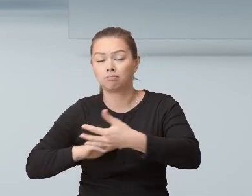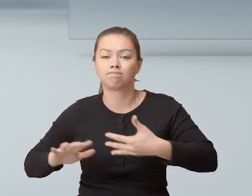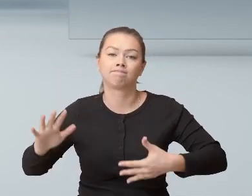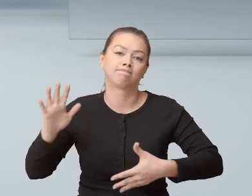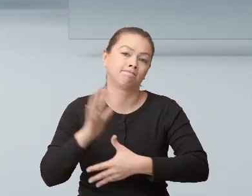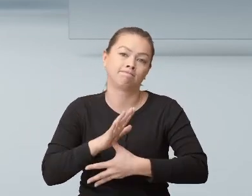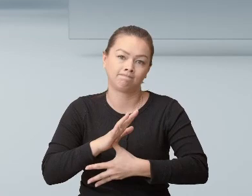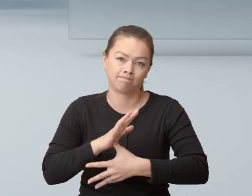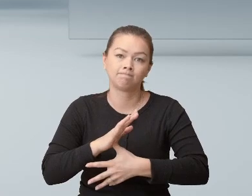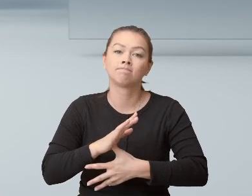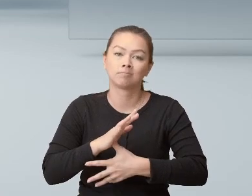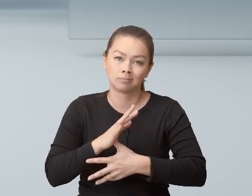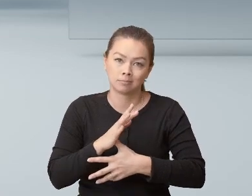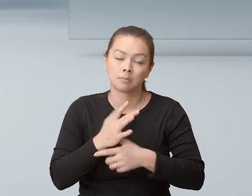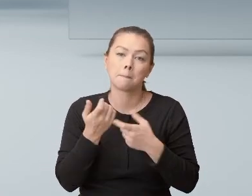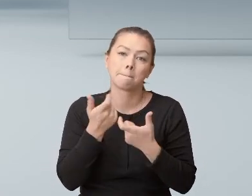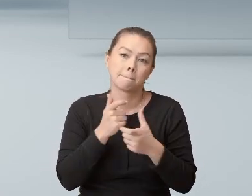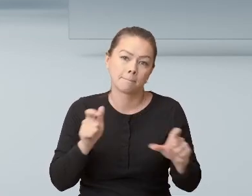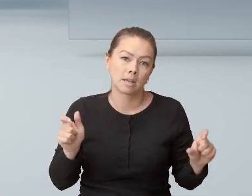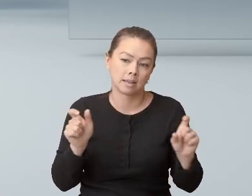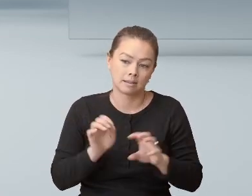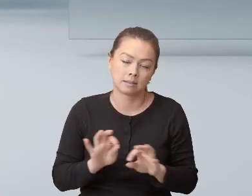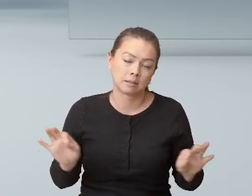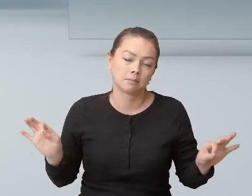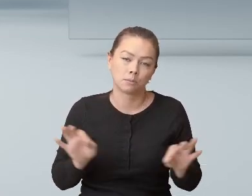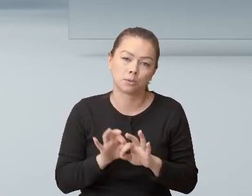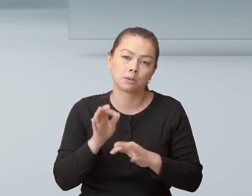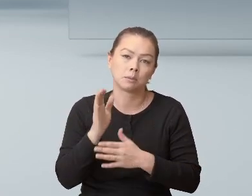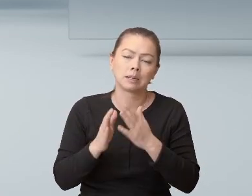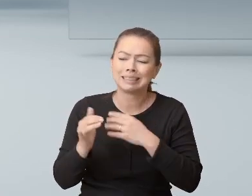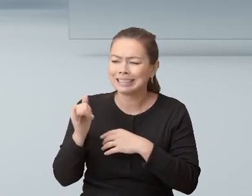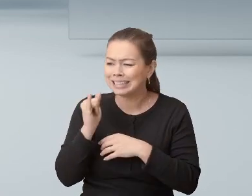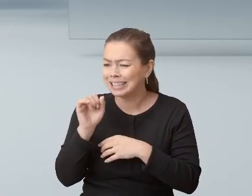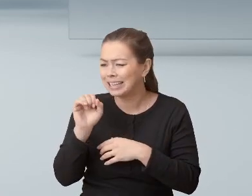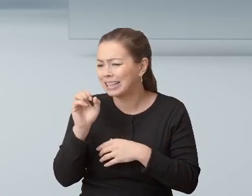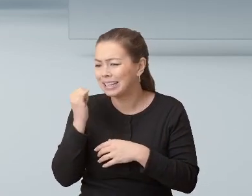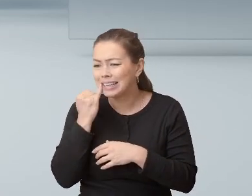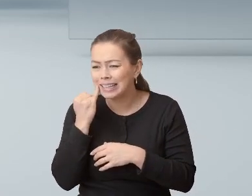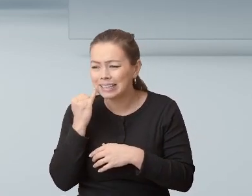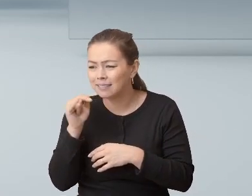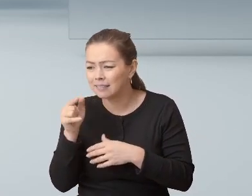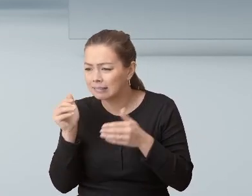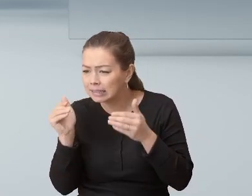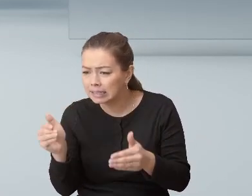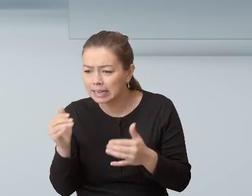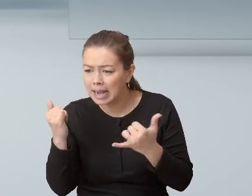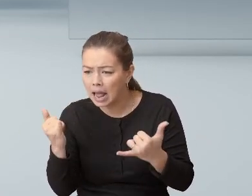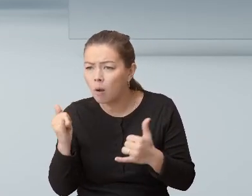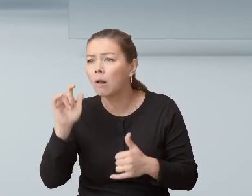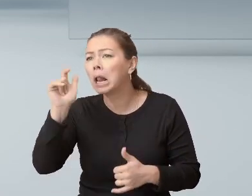of what ERPs are even on your list. But like Tim said, the way it ties into